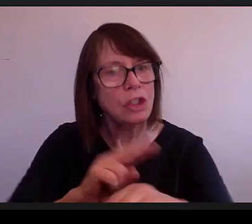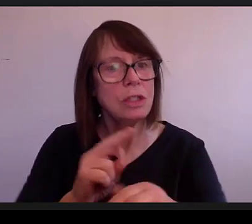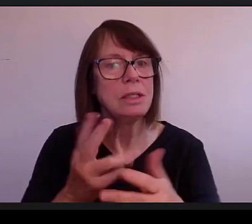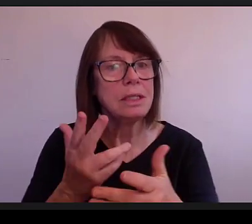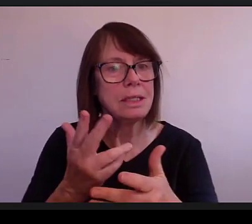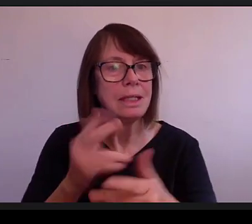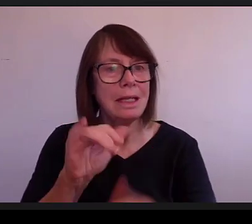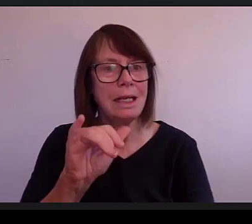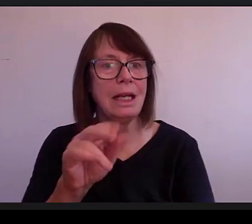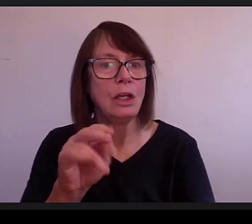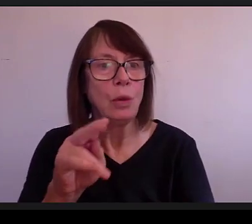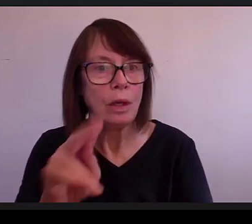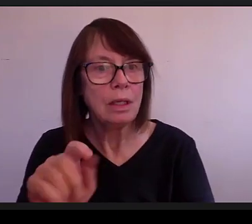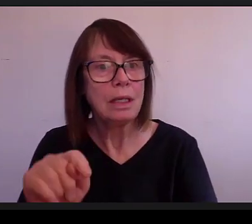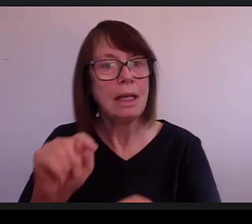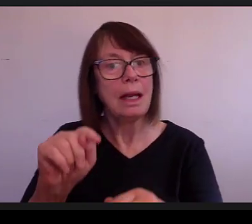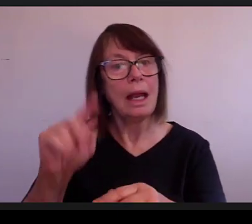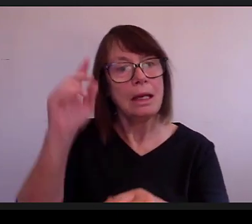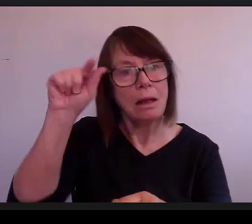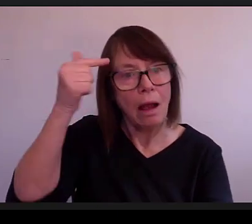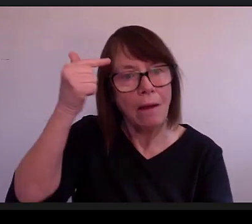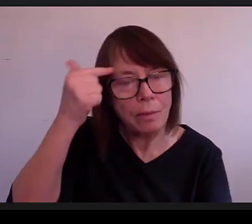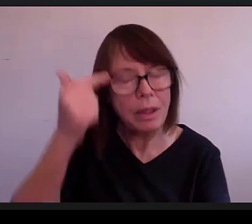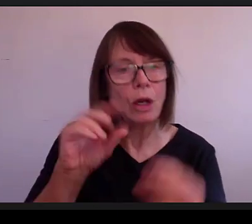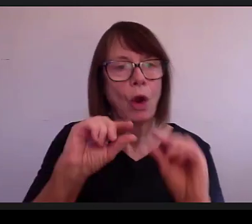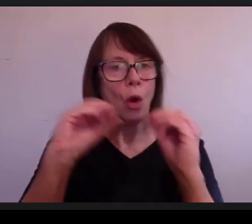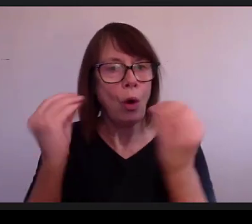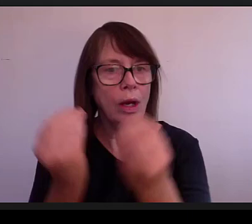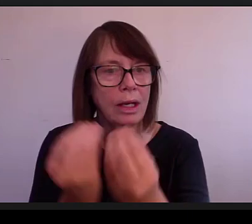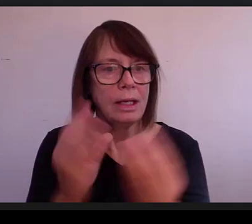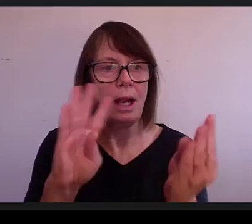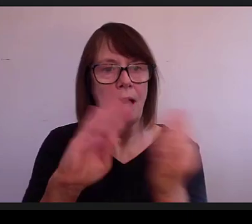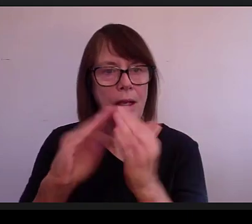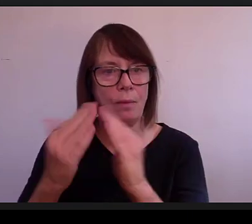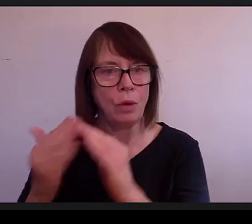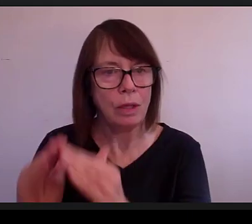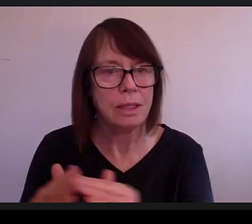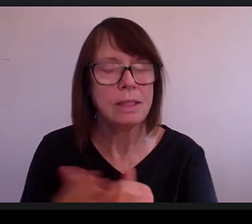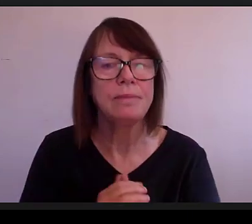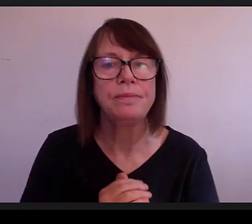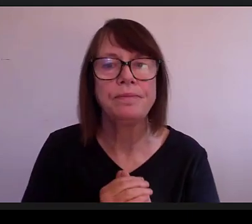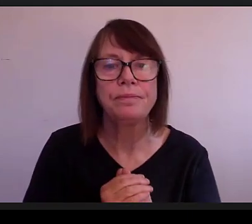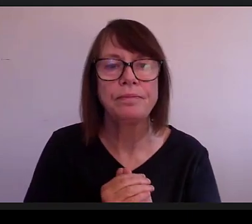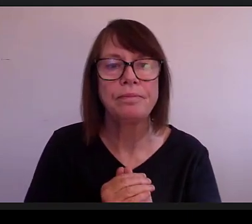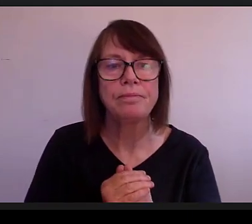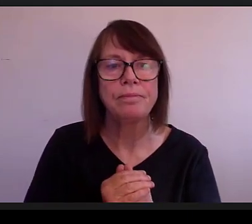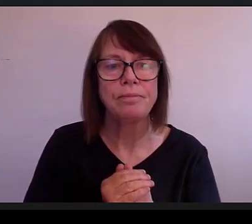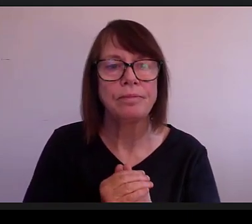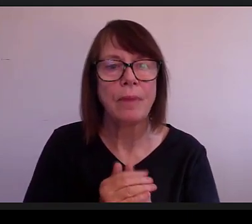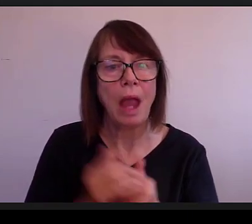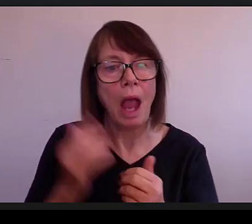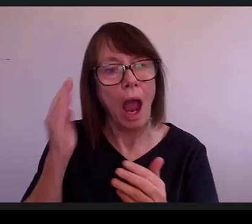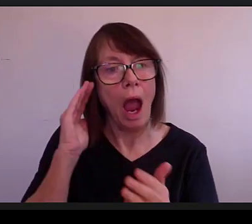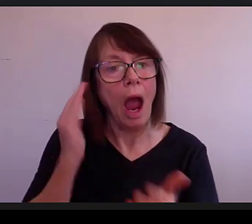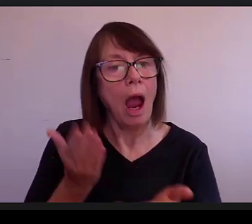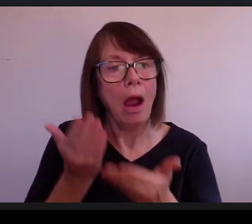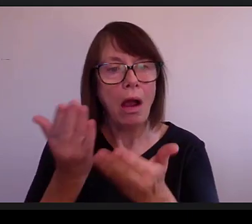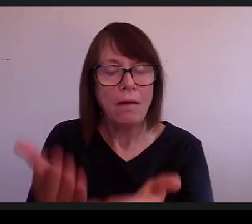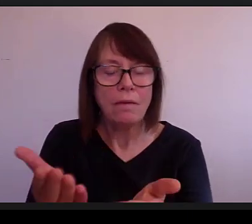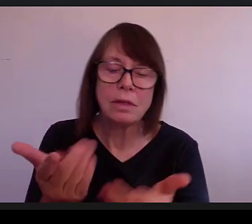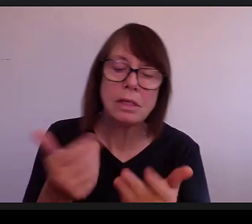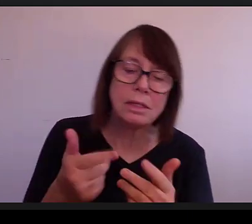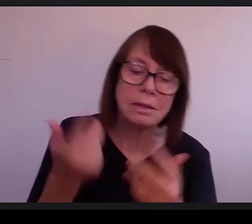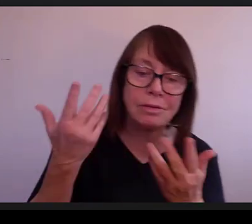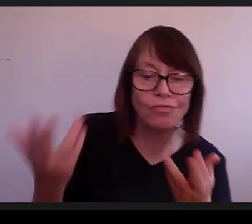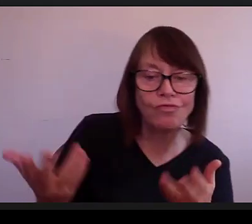and Métis governments, organizations, and communities. I offer this land acknowledgement as an act of